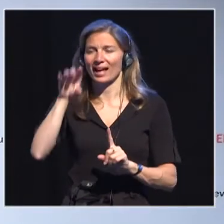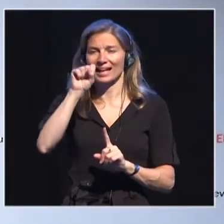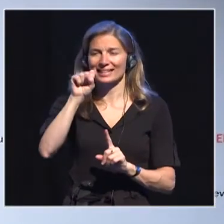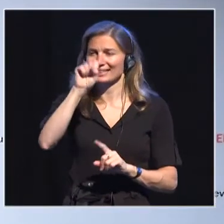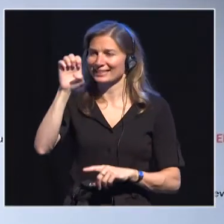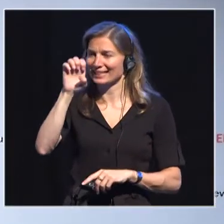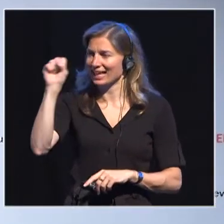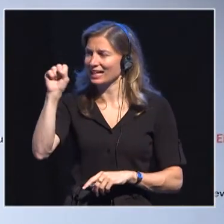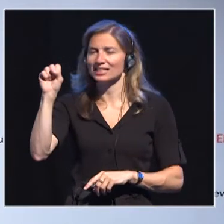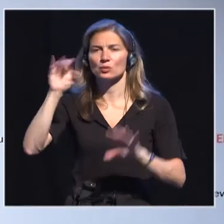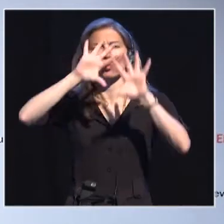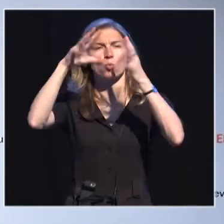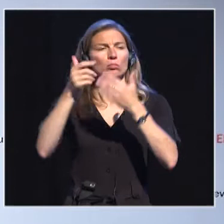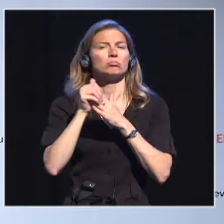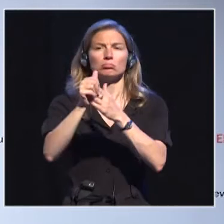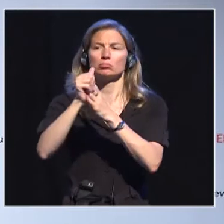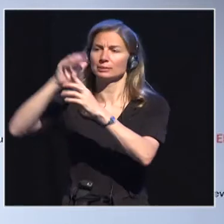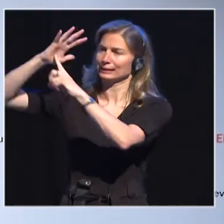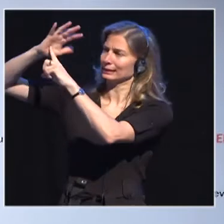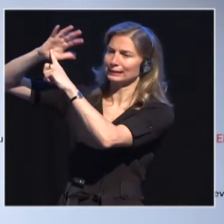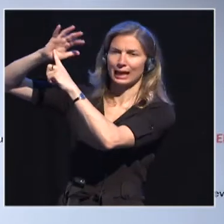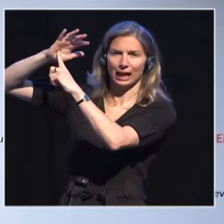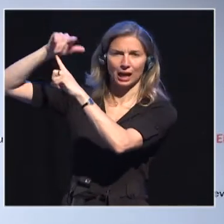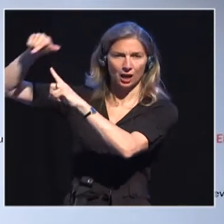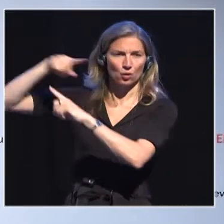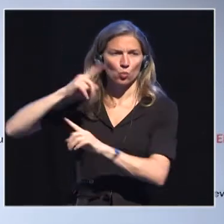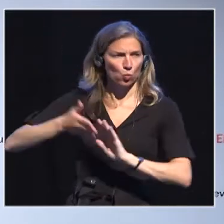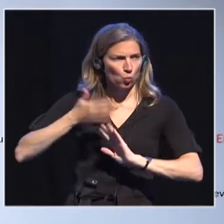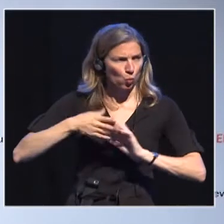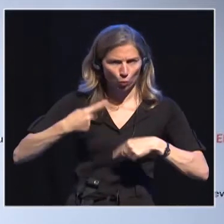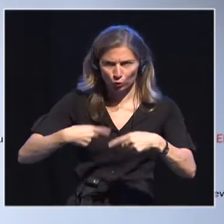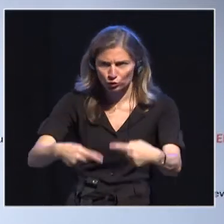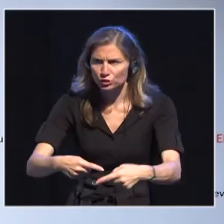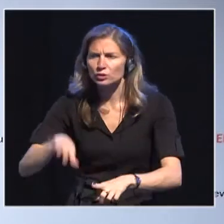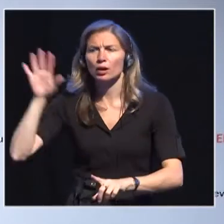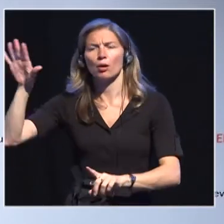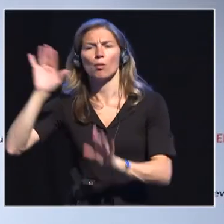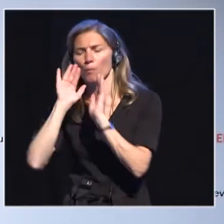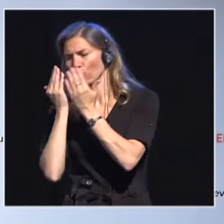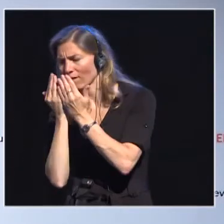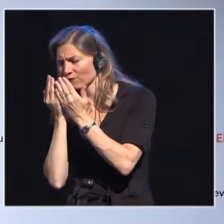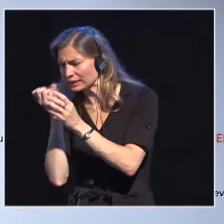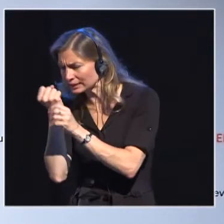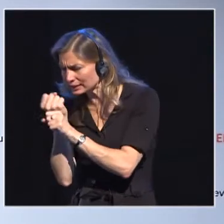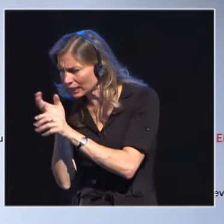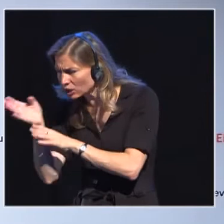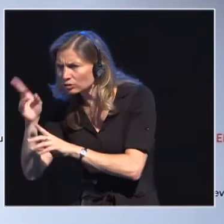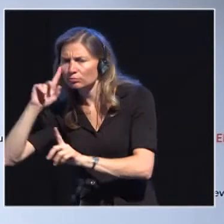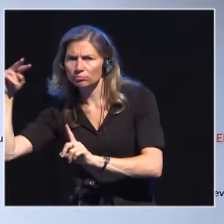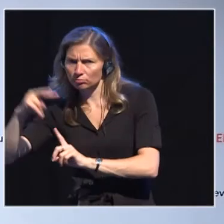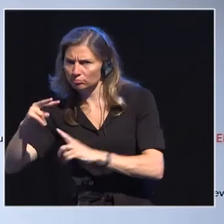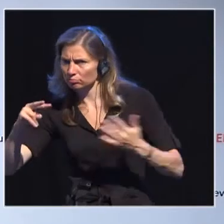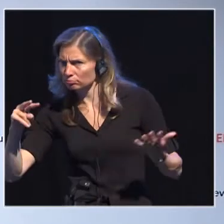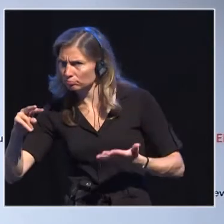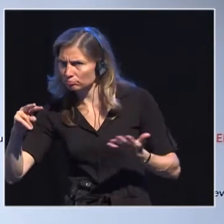the world's leading satellite operator. So his unique views from the private sector will be very insightful for this